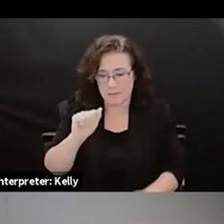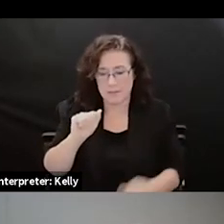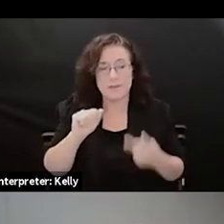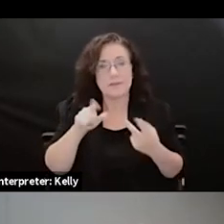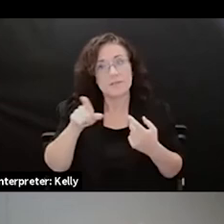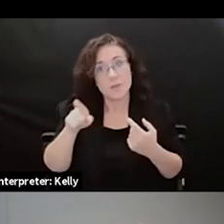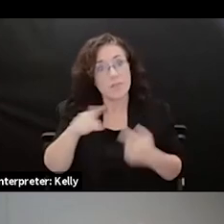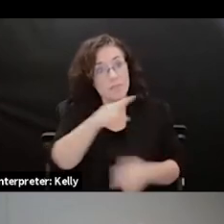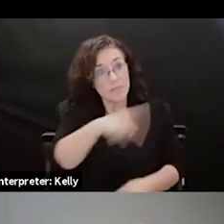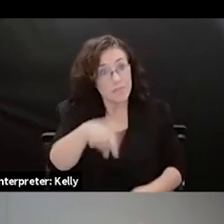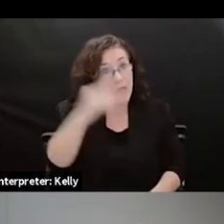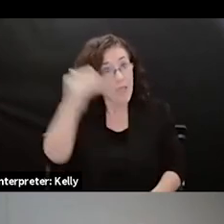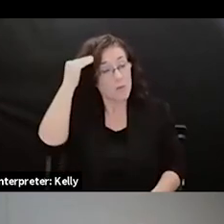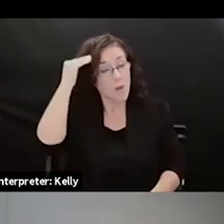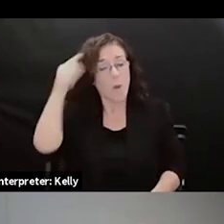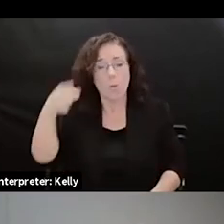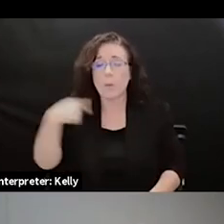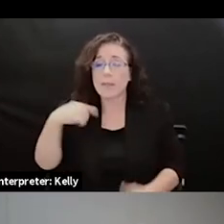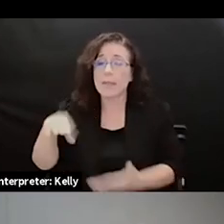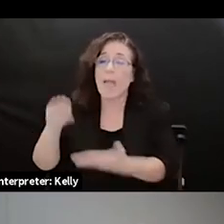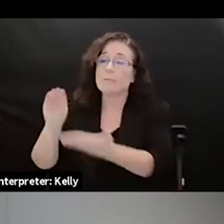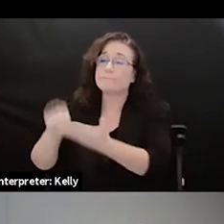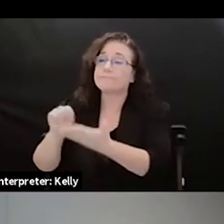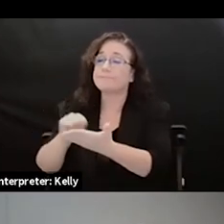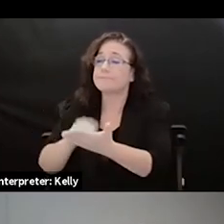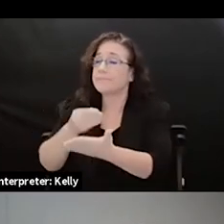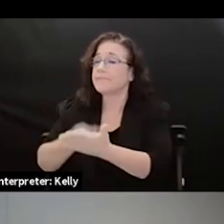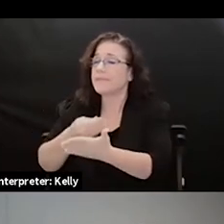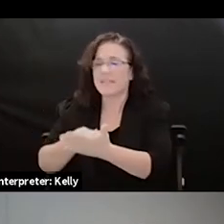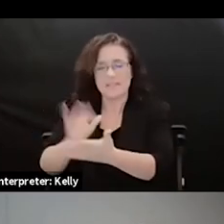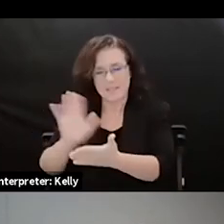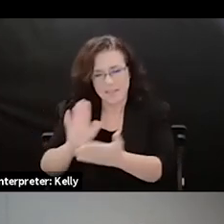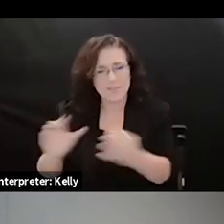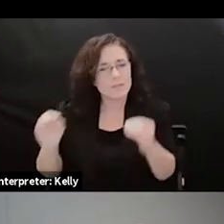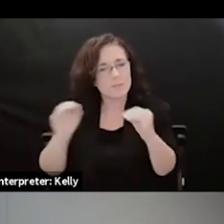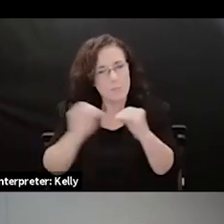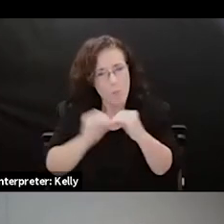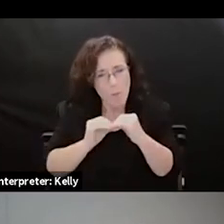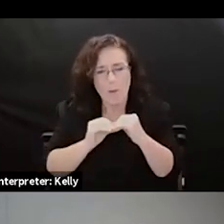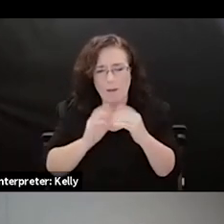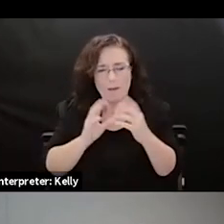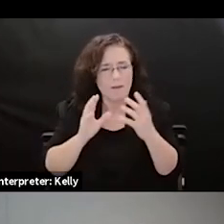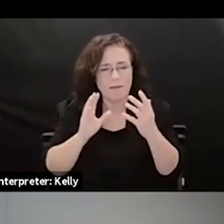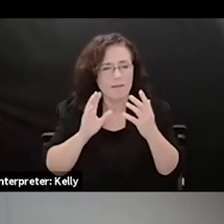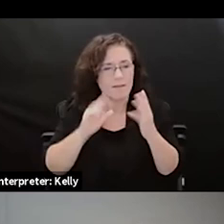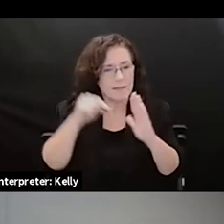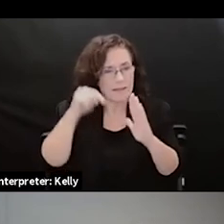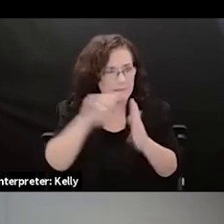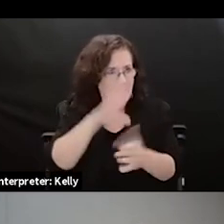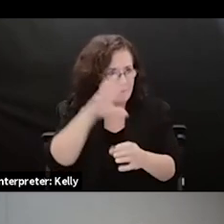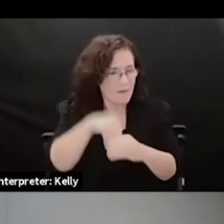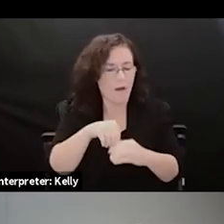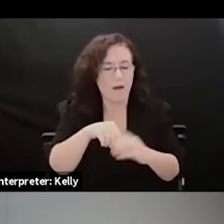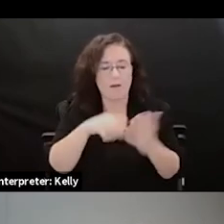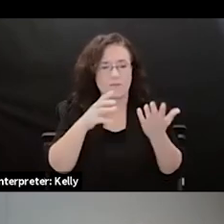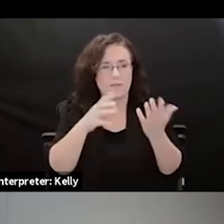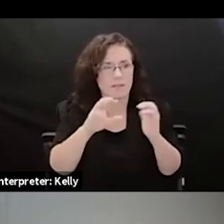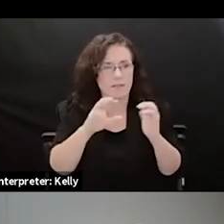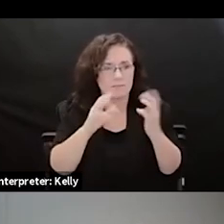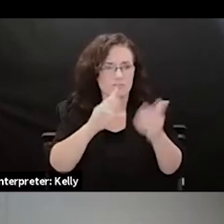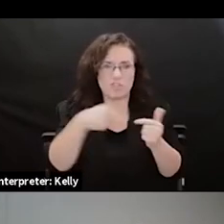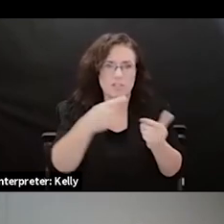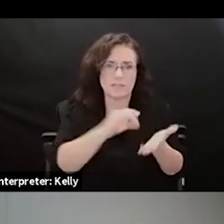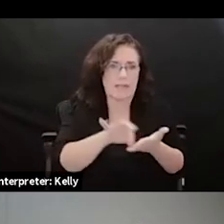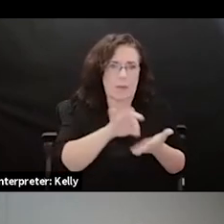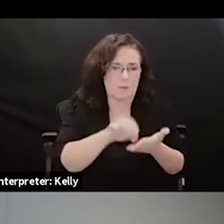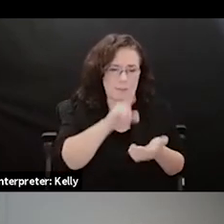just counting you know your dollars and pennies and making sure that that they all balance and so now there's not a lot of districts out there who go the route